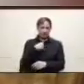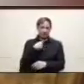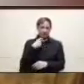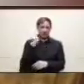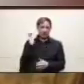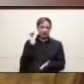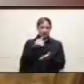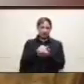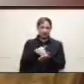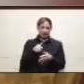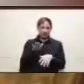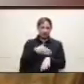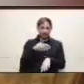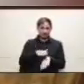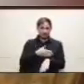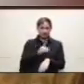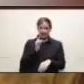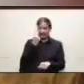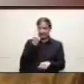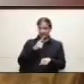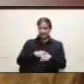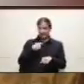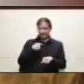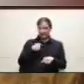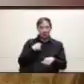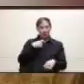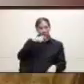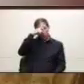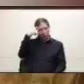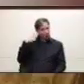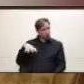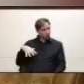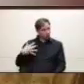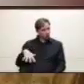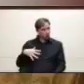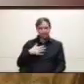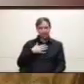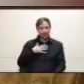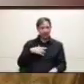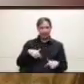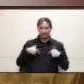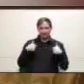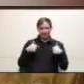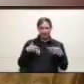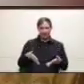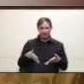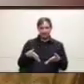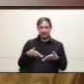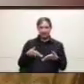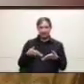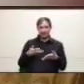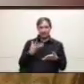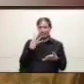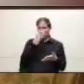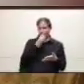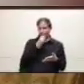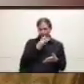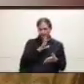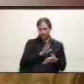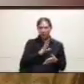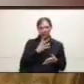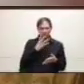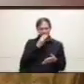last night in Mafeking, it's my first time in Mafeking. It's way too hot for me. I can't survive here. So I don't come here, not because it's not beautiful, it's because it's